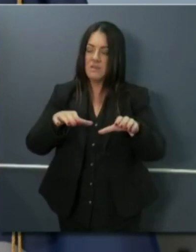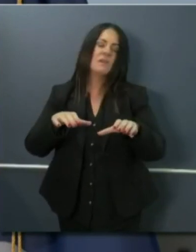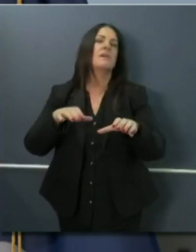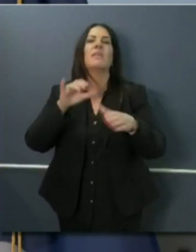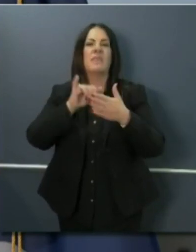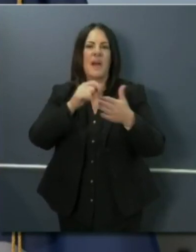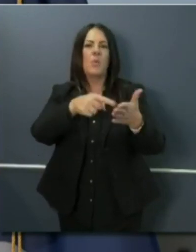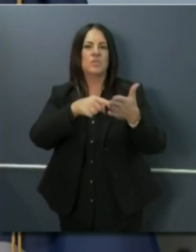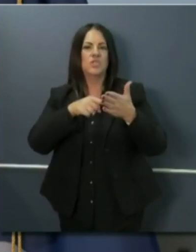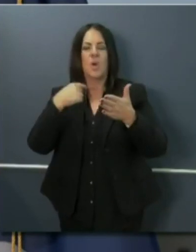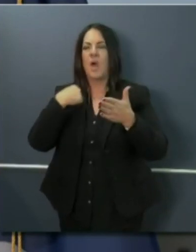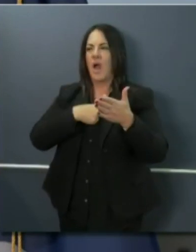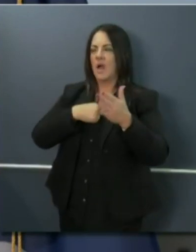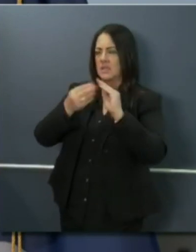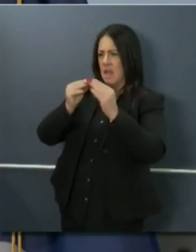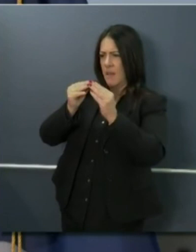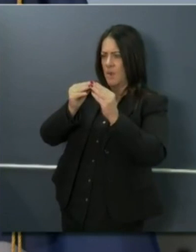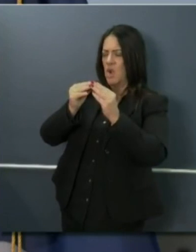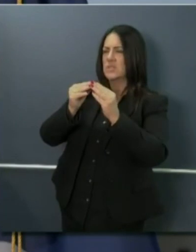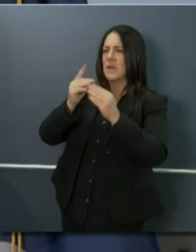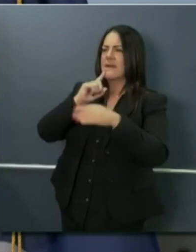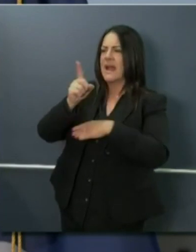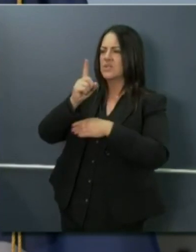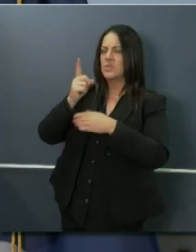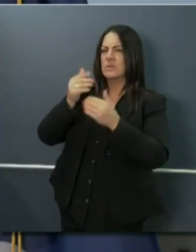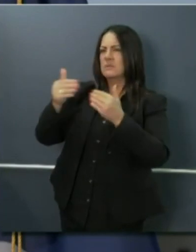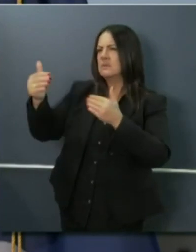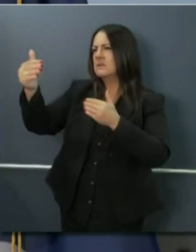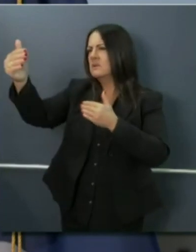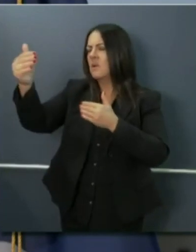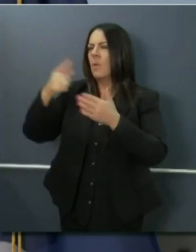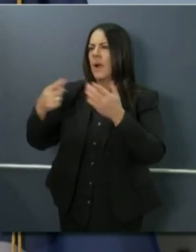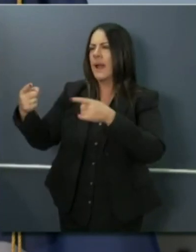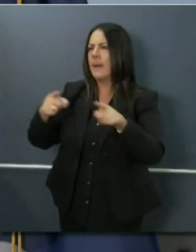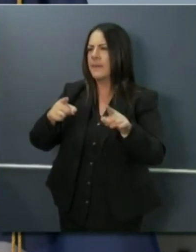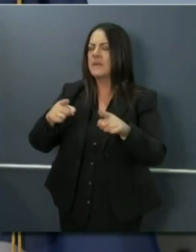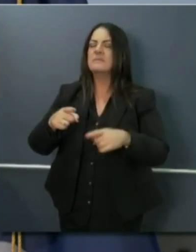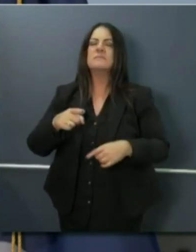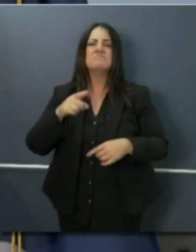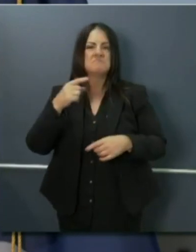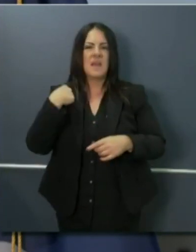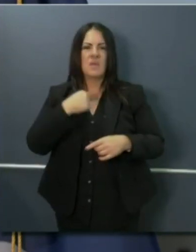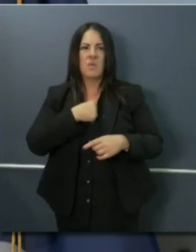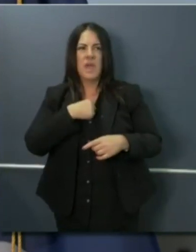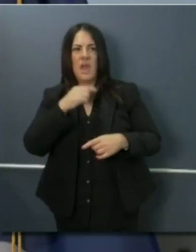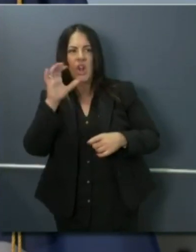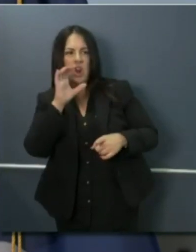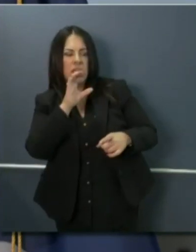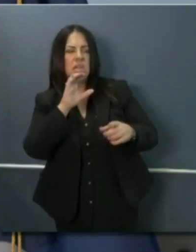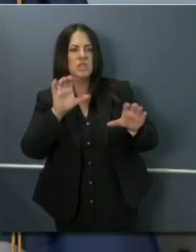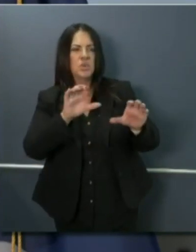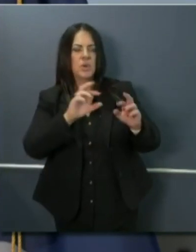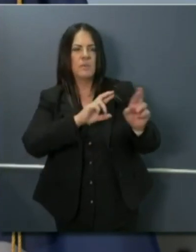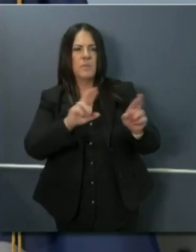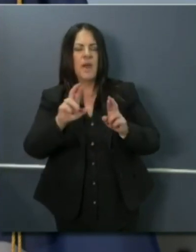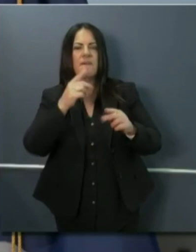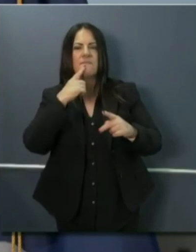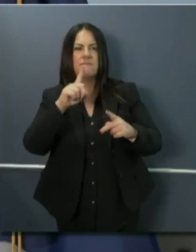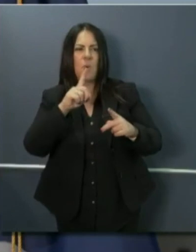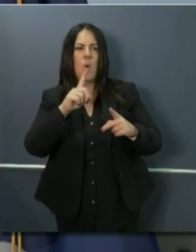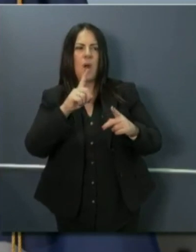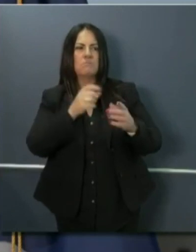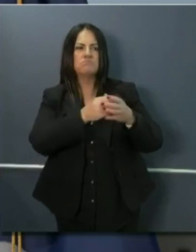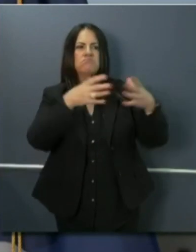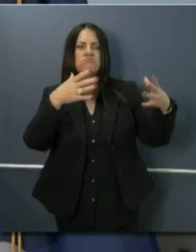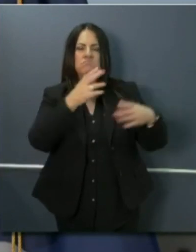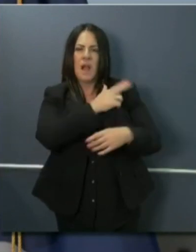projections and actuals is that our current efforts around surge meet the moment, and that we're able to take care of anybody